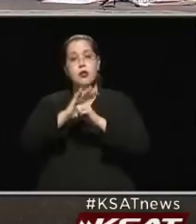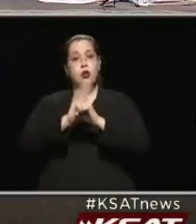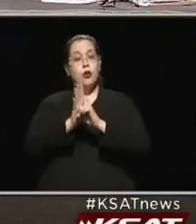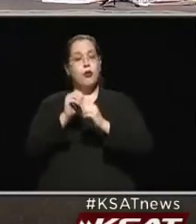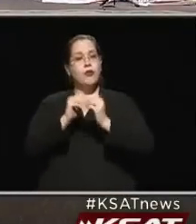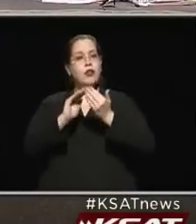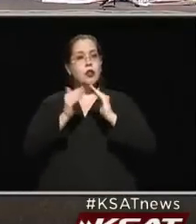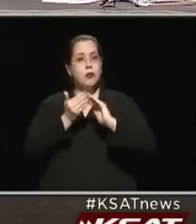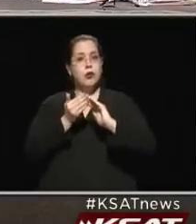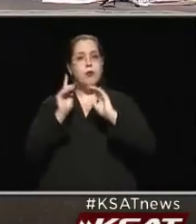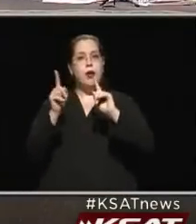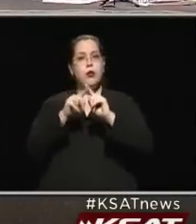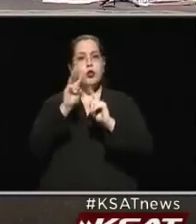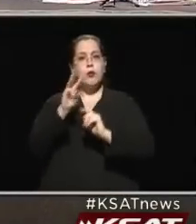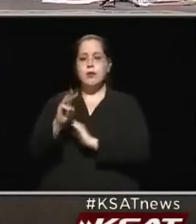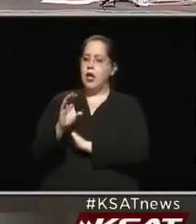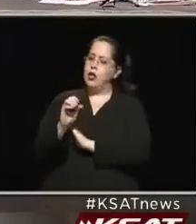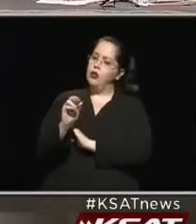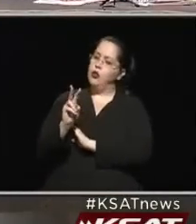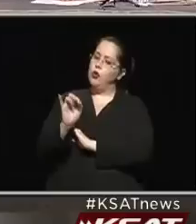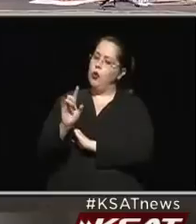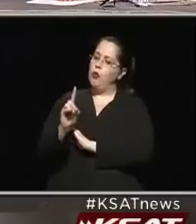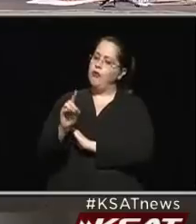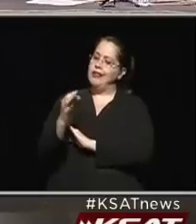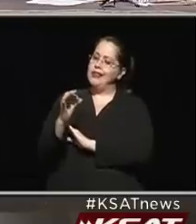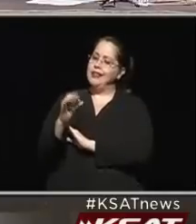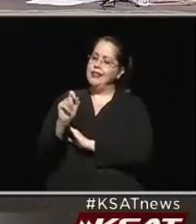our community by going to the website